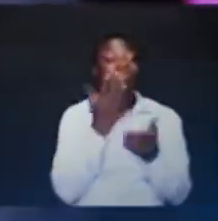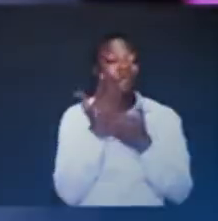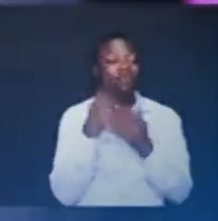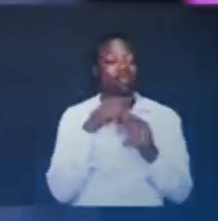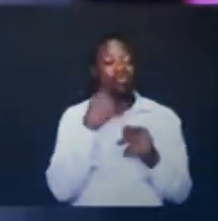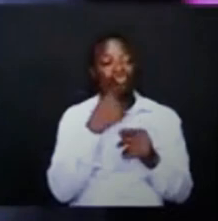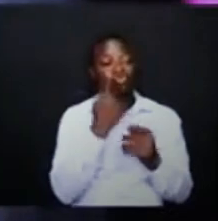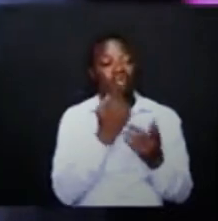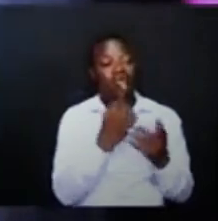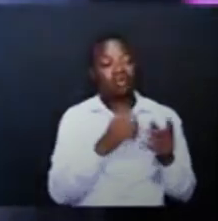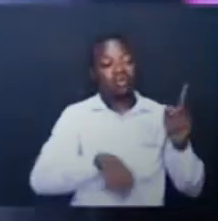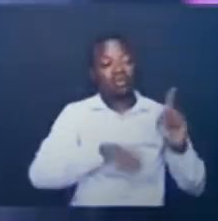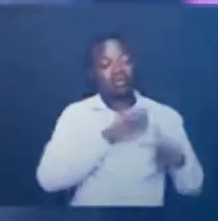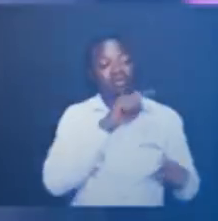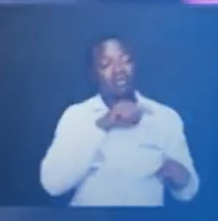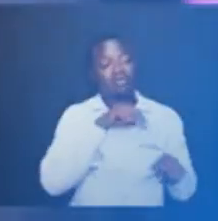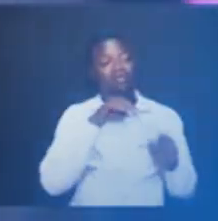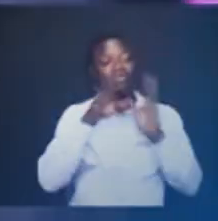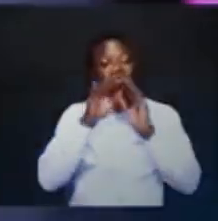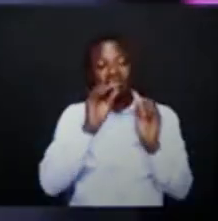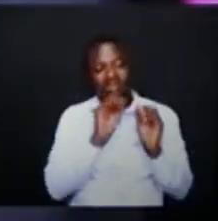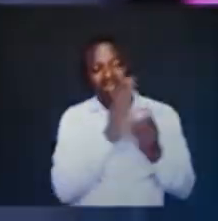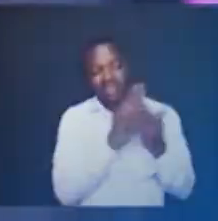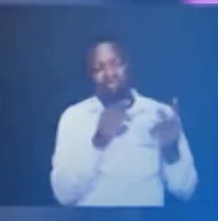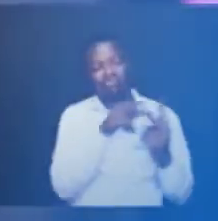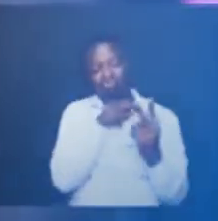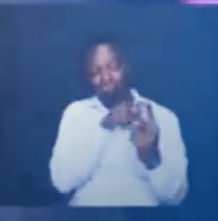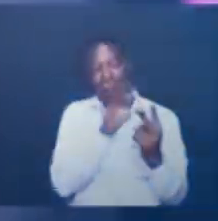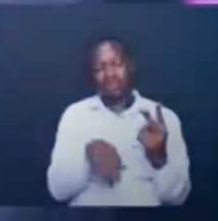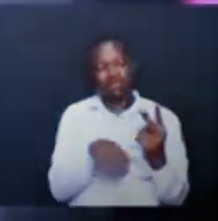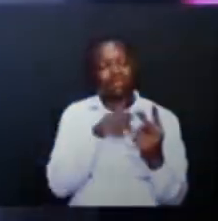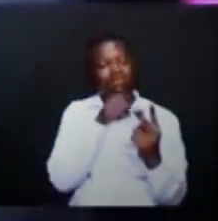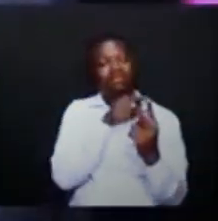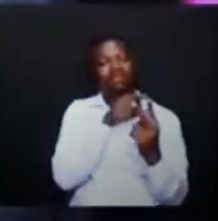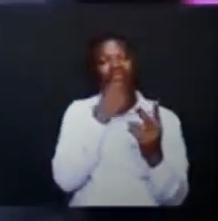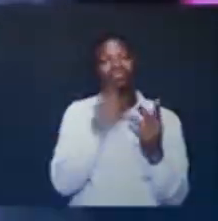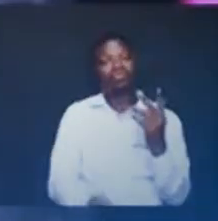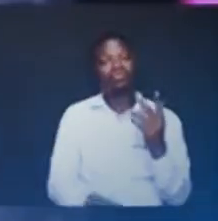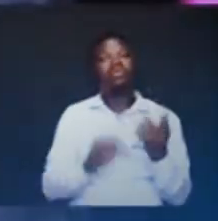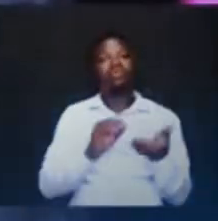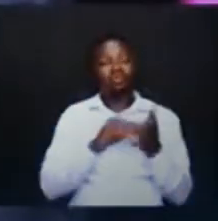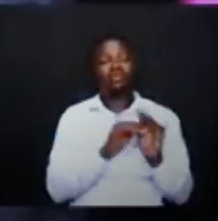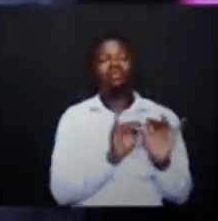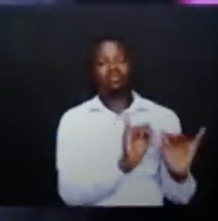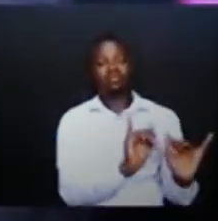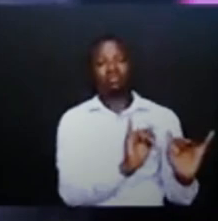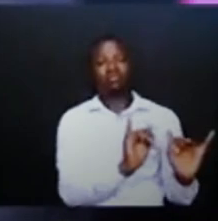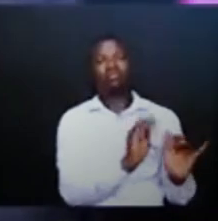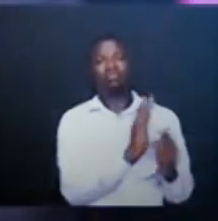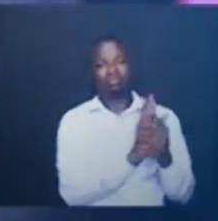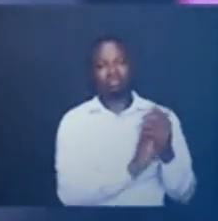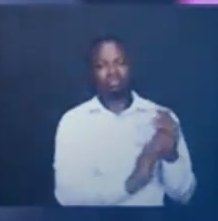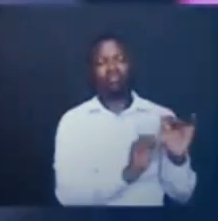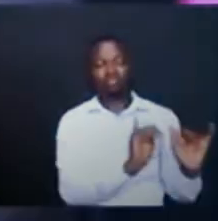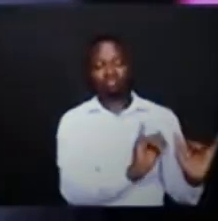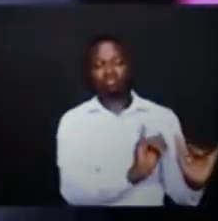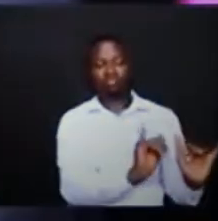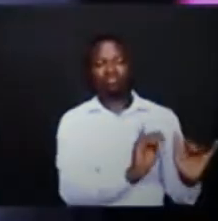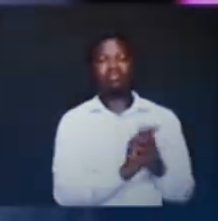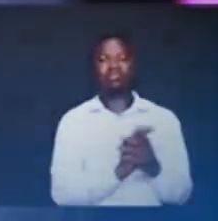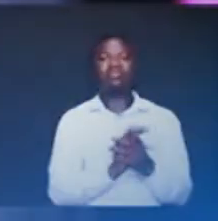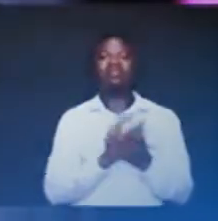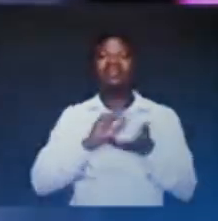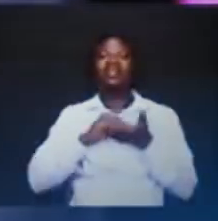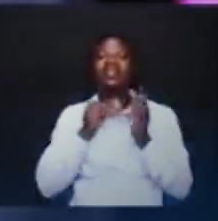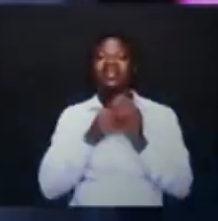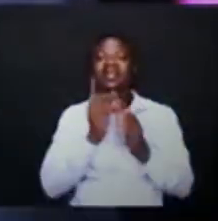war, baby, and went to a court in a Nyamekye once when you know mommy. Number one, they were to settle down. You did kind or you said one tina baby or one because